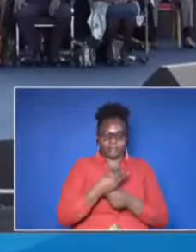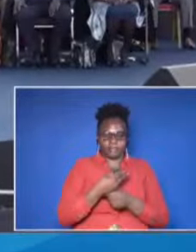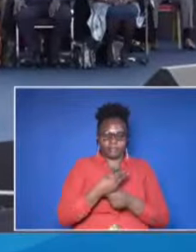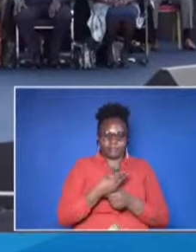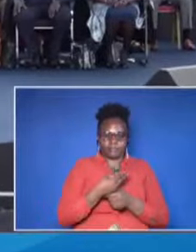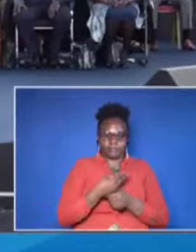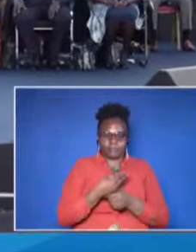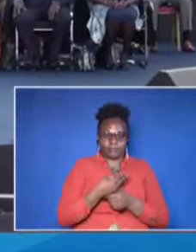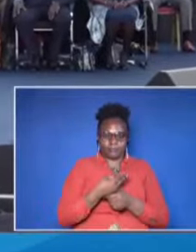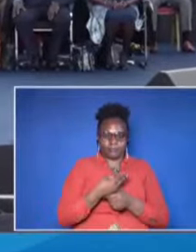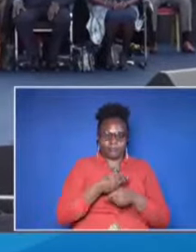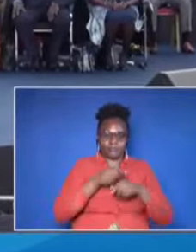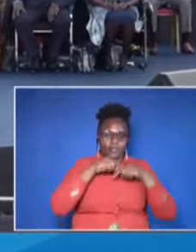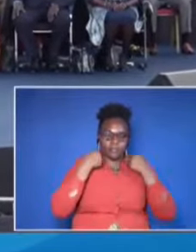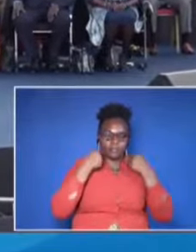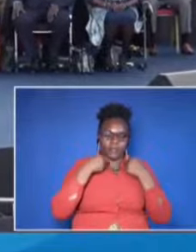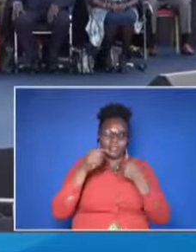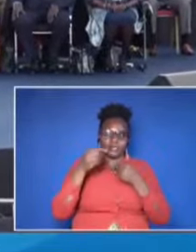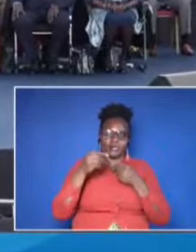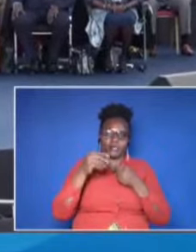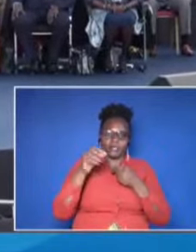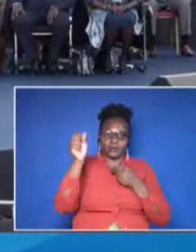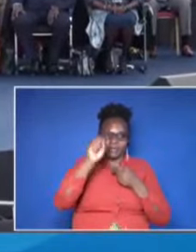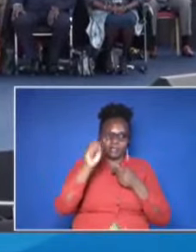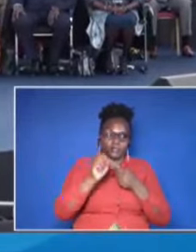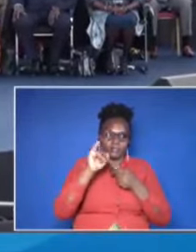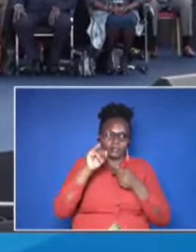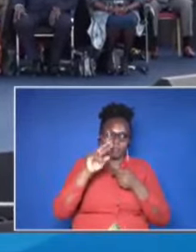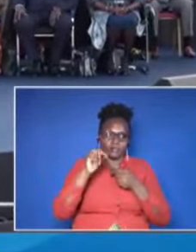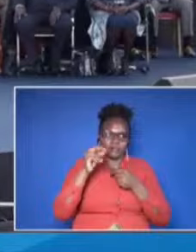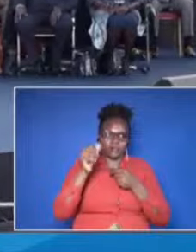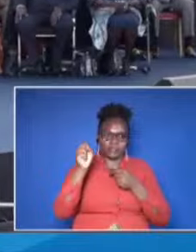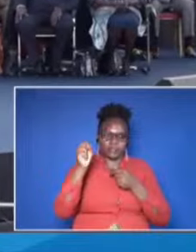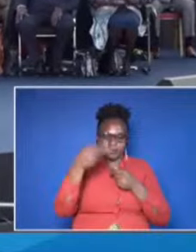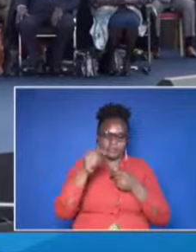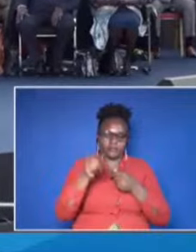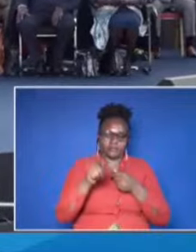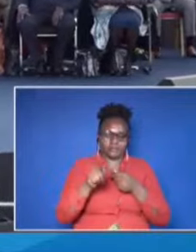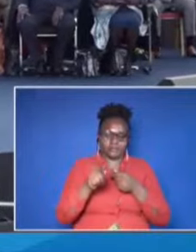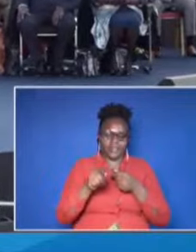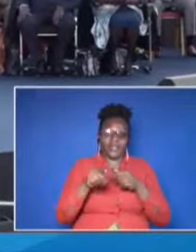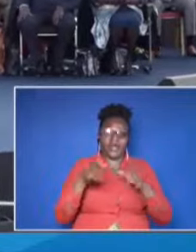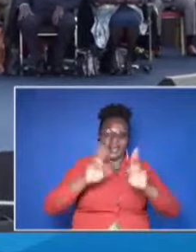pastor Pastor sinach he's here together with